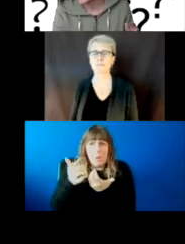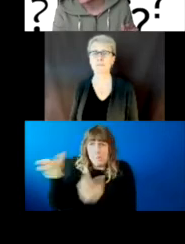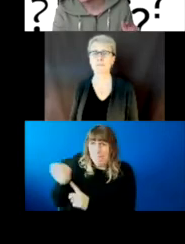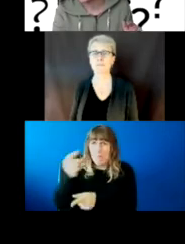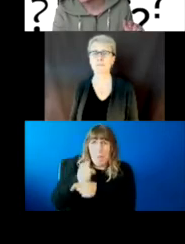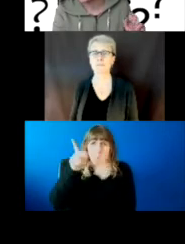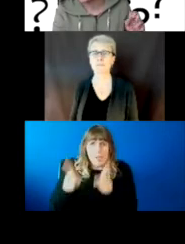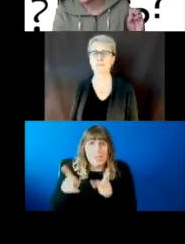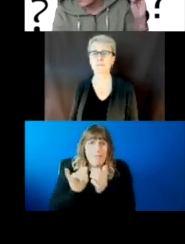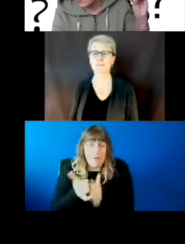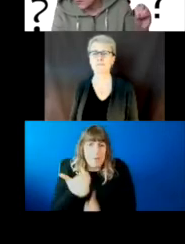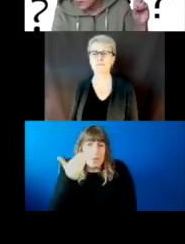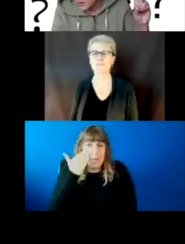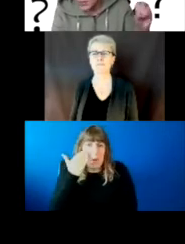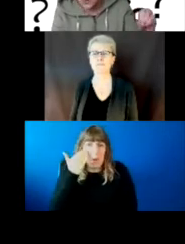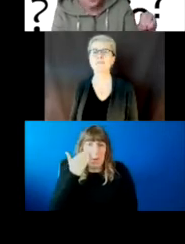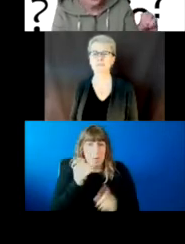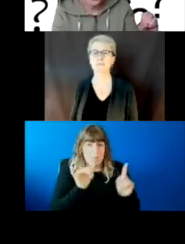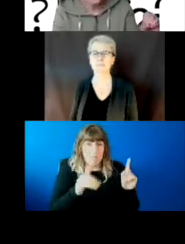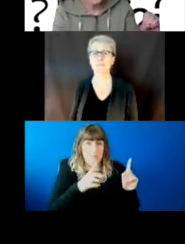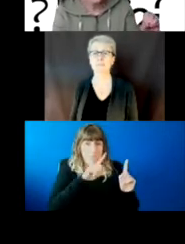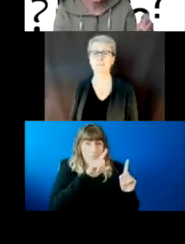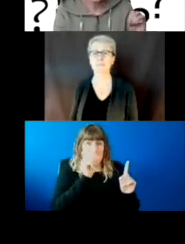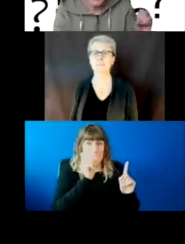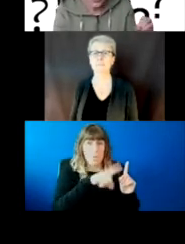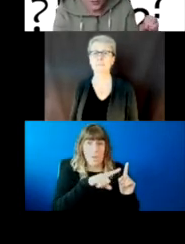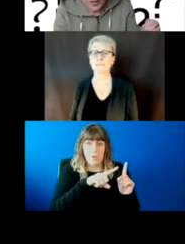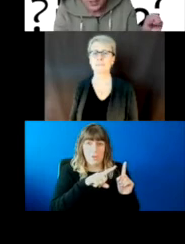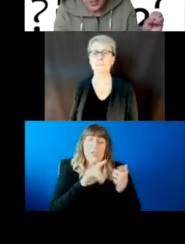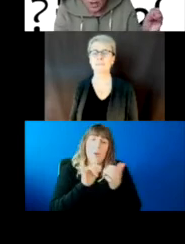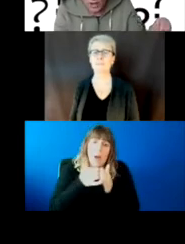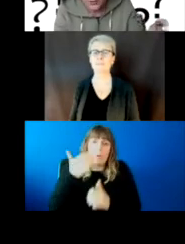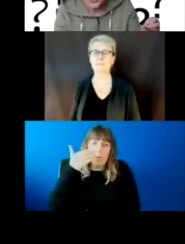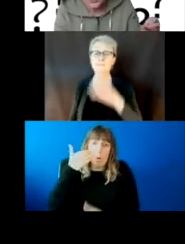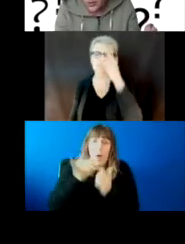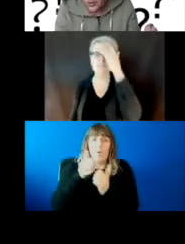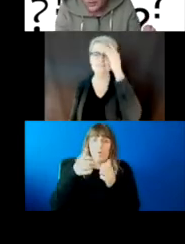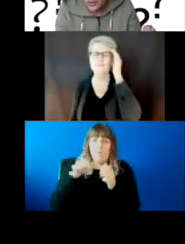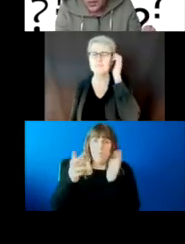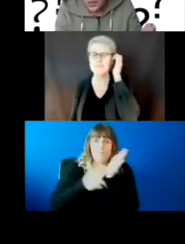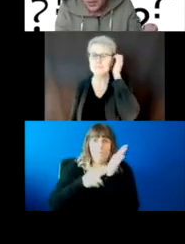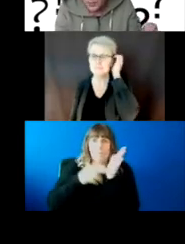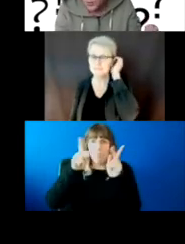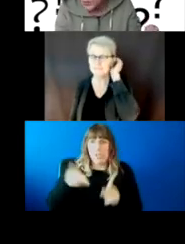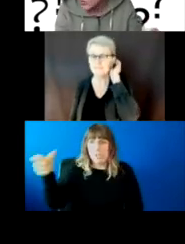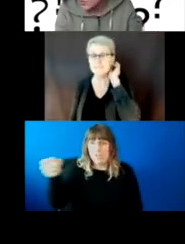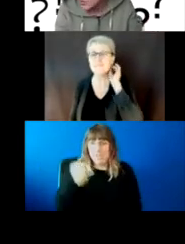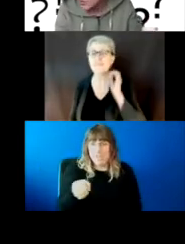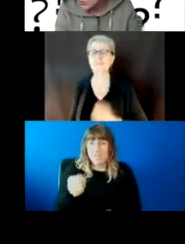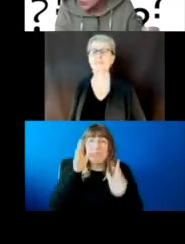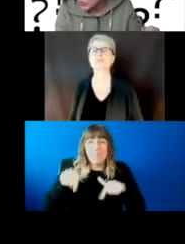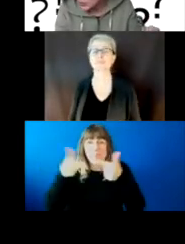selection of who your engagement specialist should be. So basically, how do you find a contractor or consultant, I think is what this question